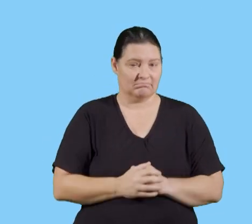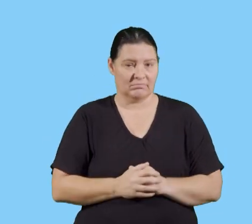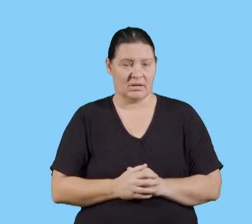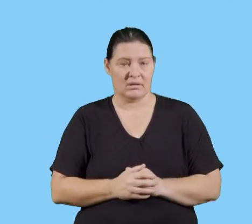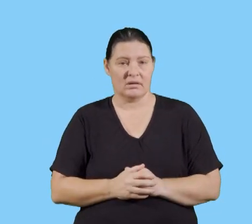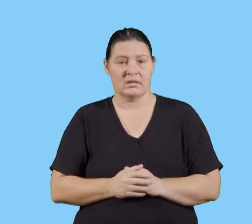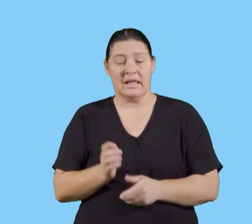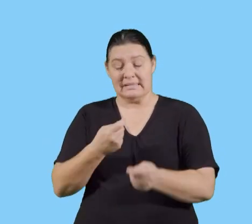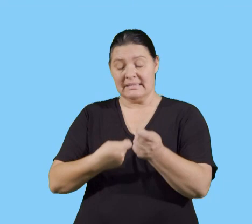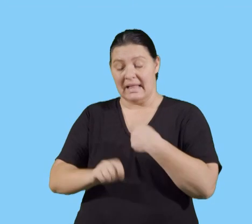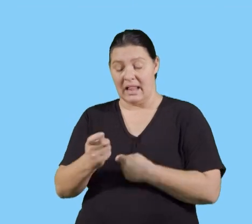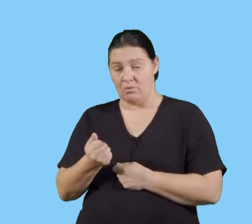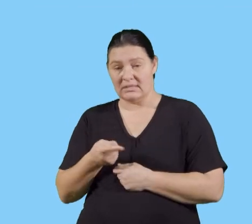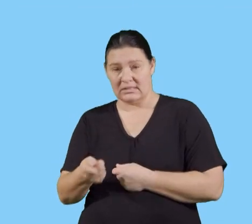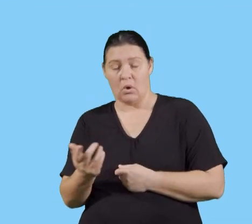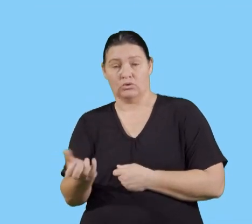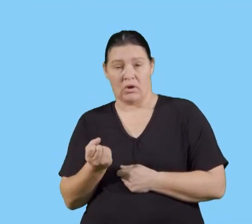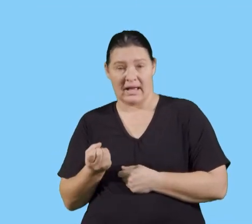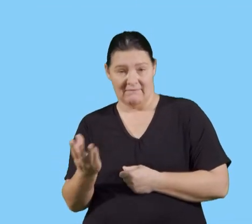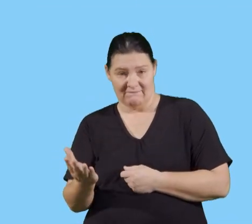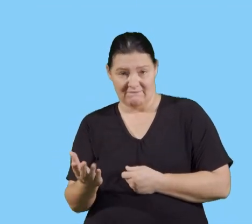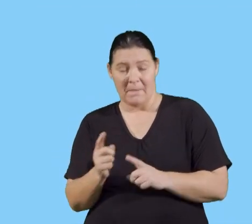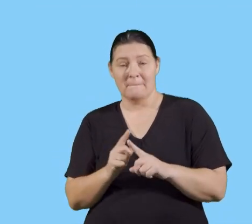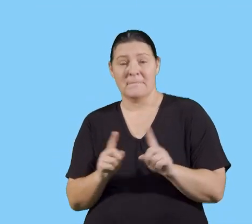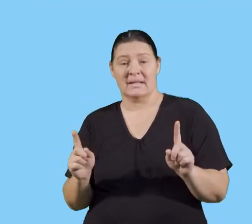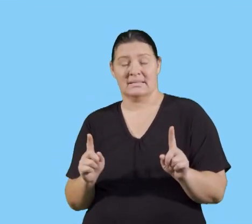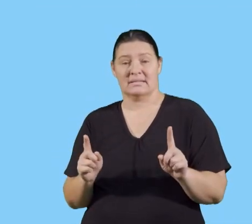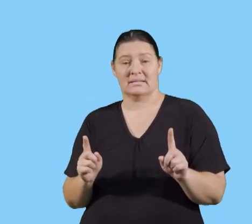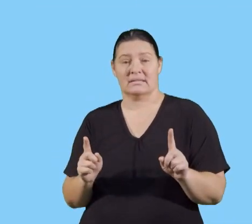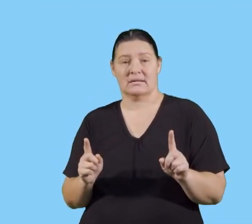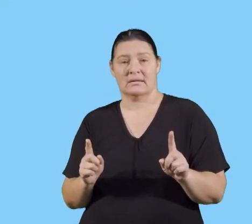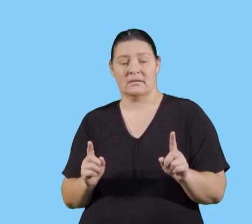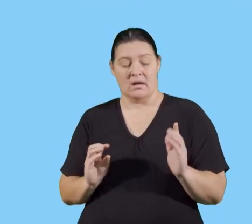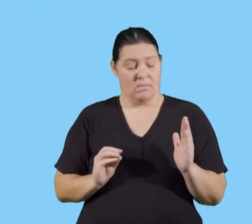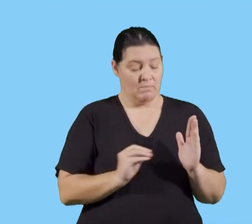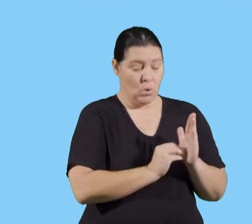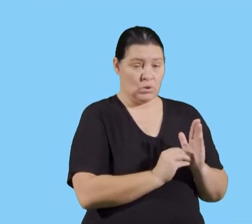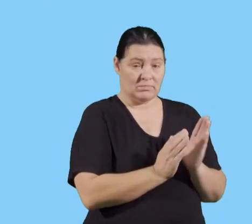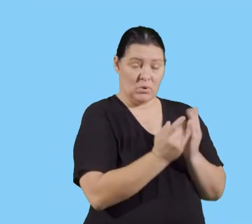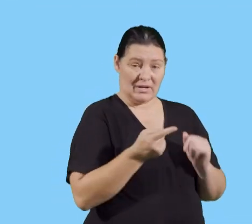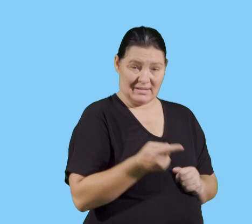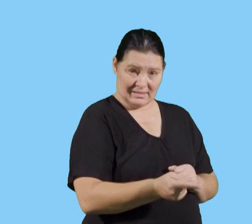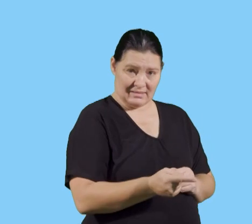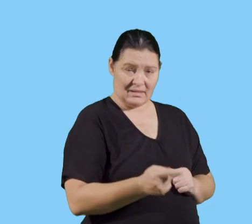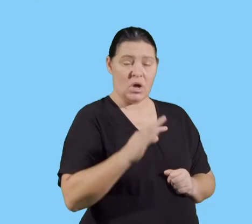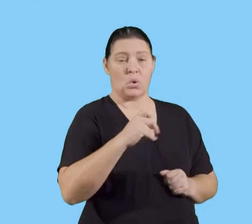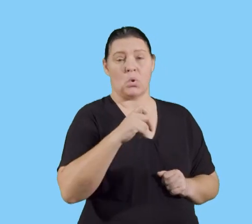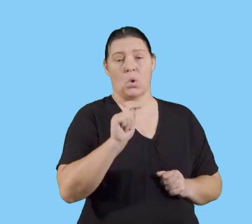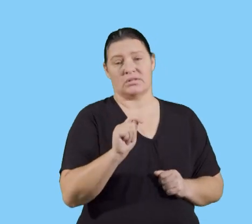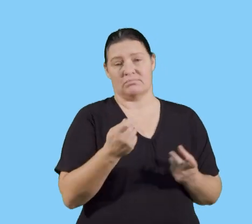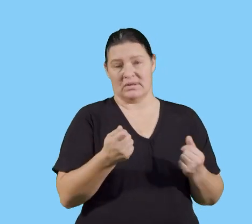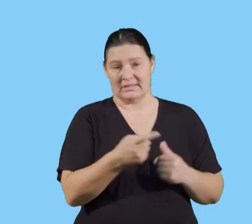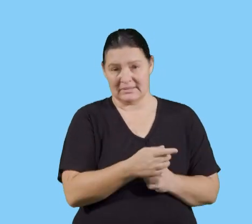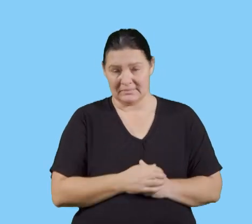selling price of the donations or the drawings, but we are supposed to record the cost